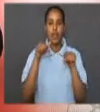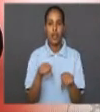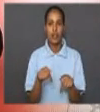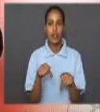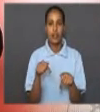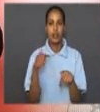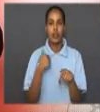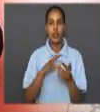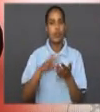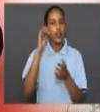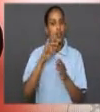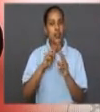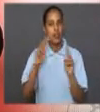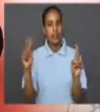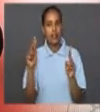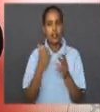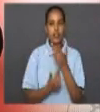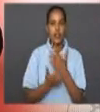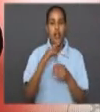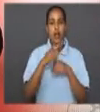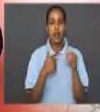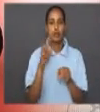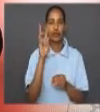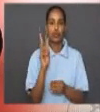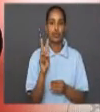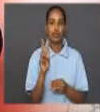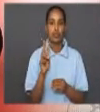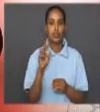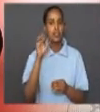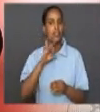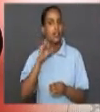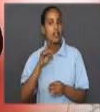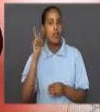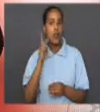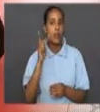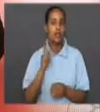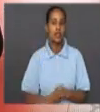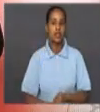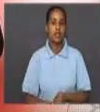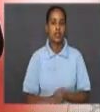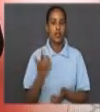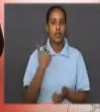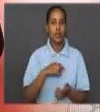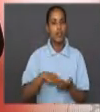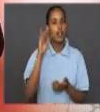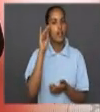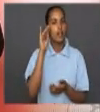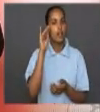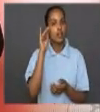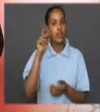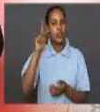Today, we have learned a great deal about two synthetic polymers. We have learned